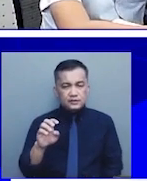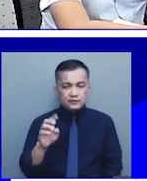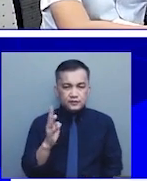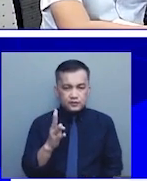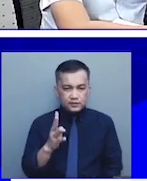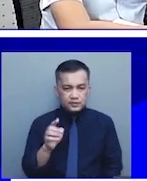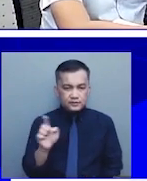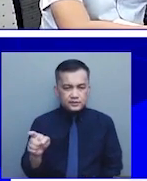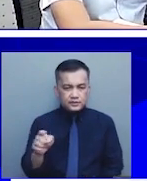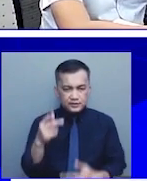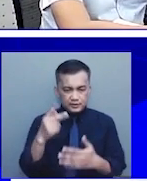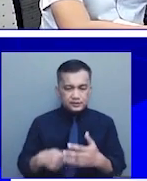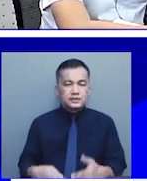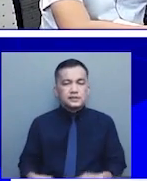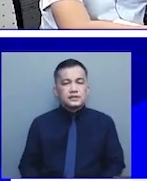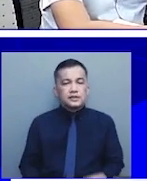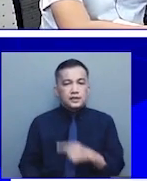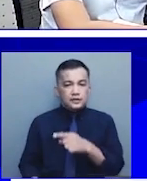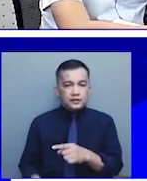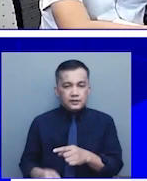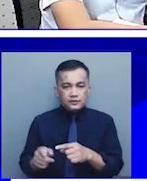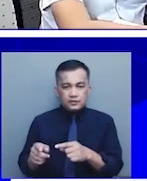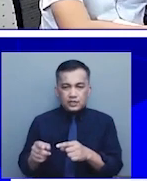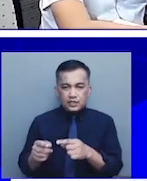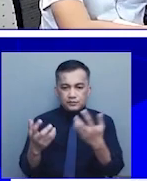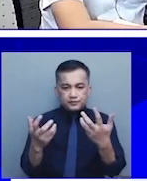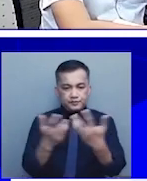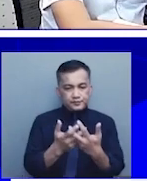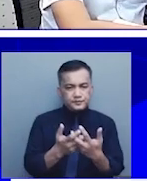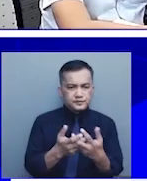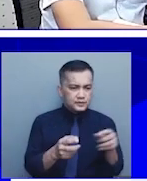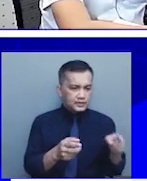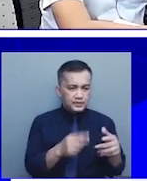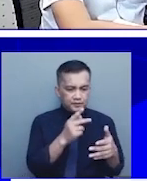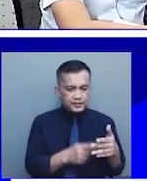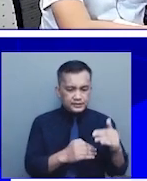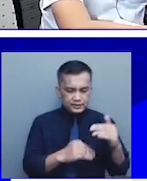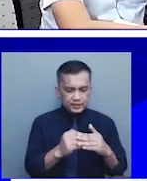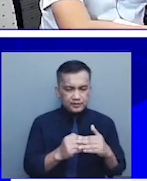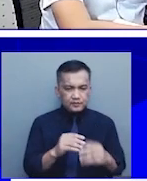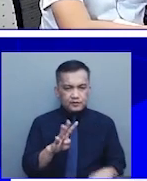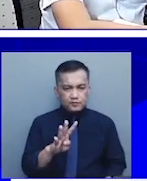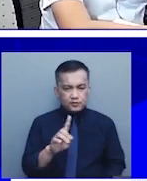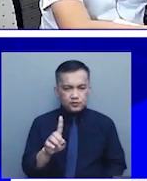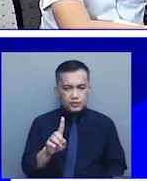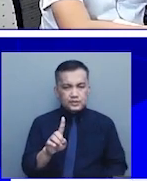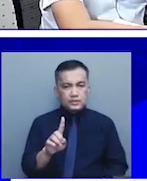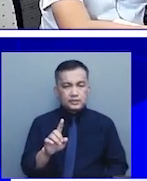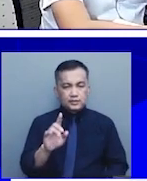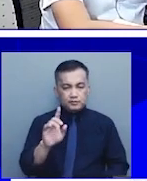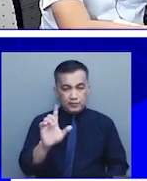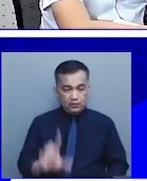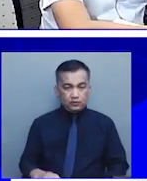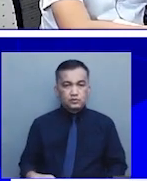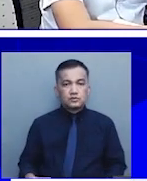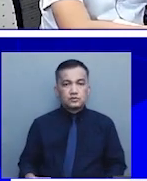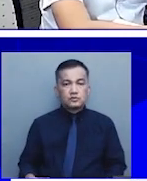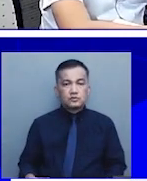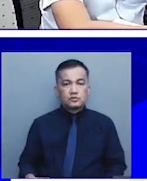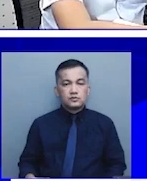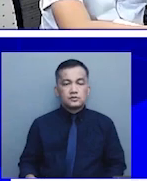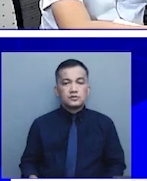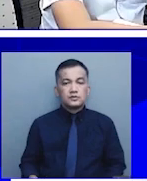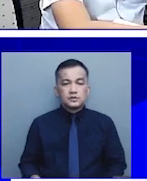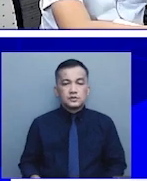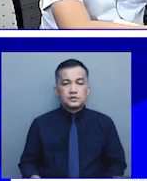these prices ay nagpo-fall doon sa price cap na 41 or below. Para naman doon sa wheeled milled rice,